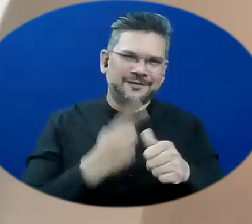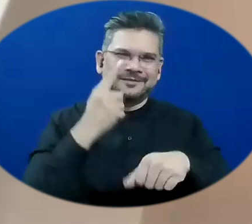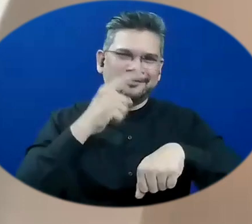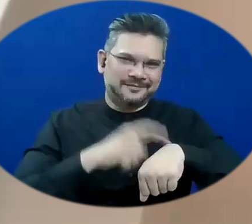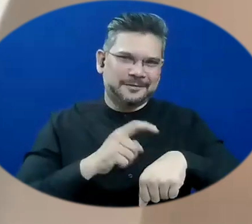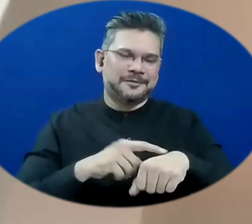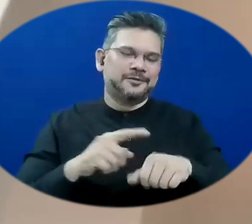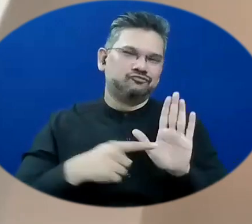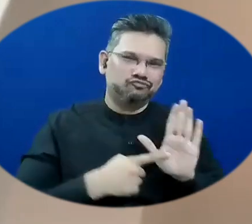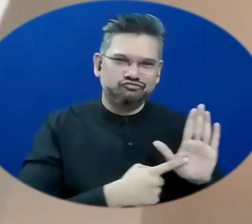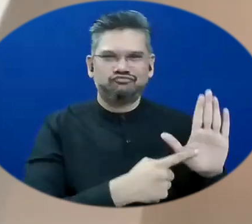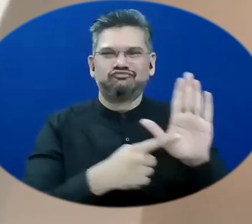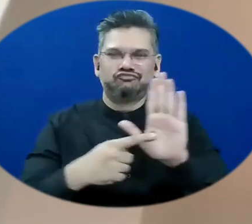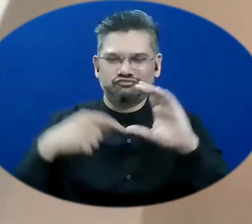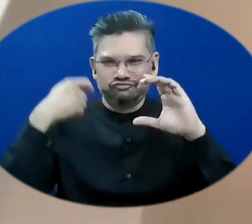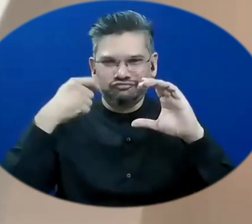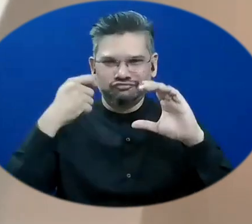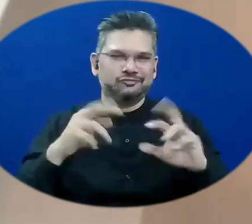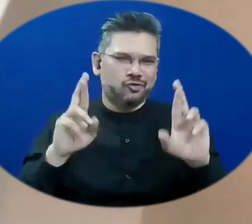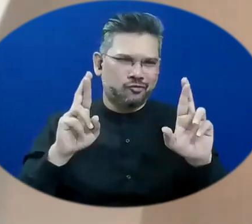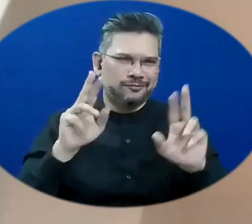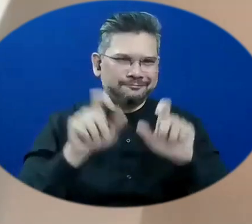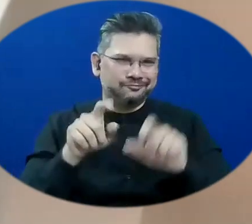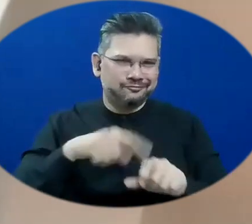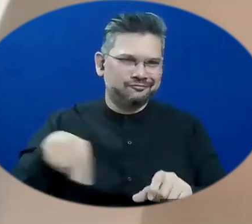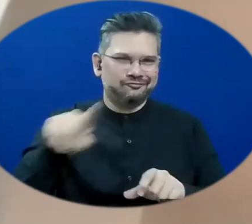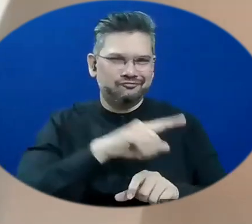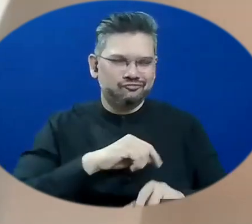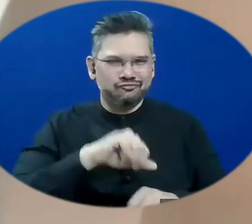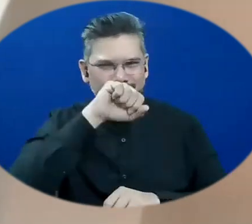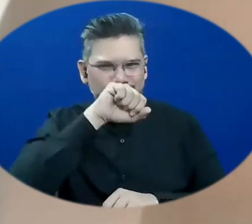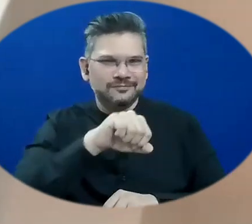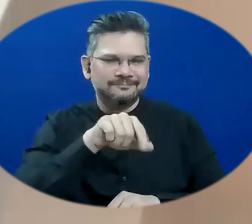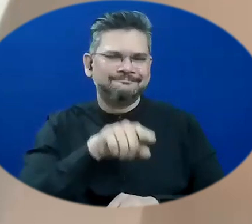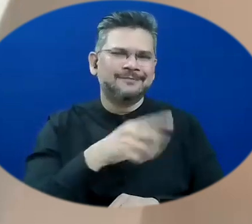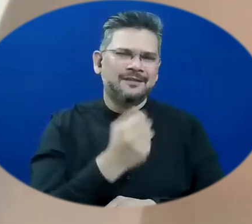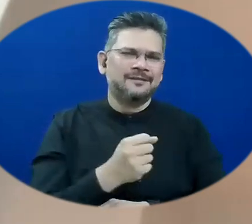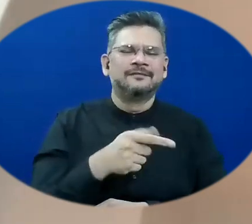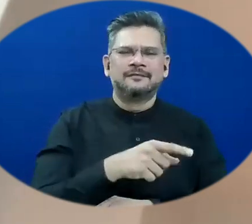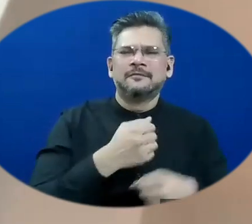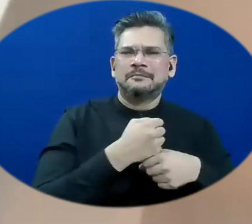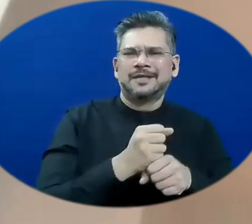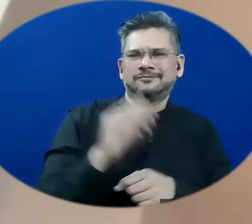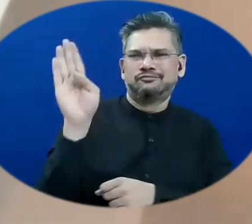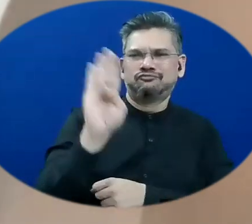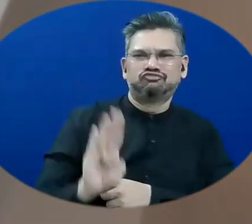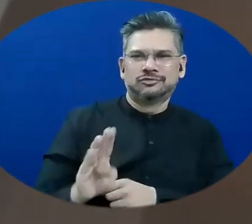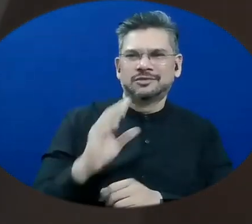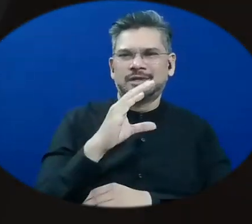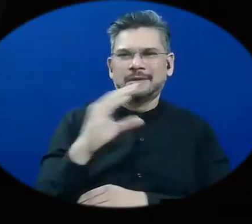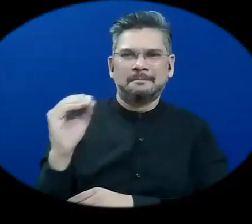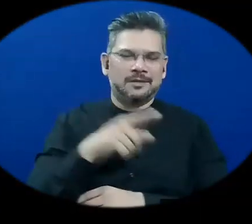you like it. And this is being produced by a Brazilian company called Jaborá. And that's all. Thank